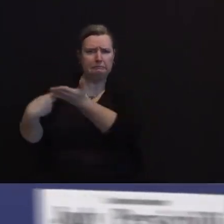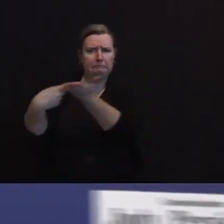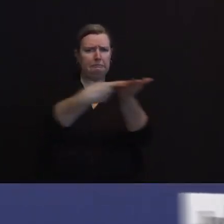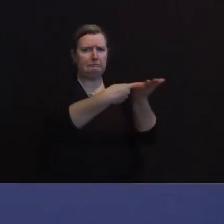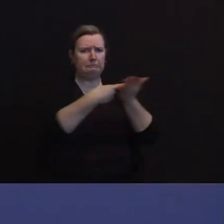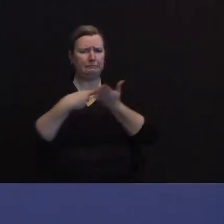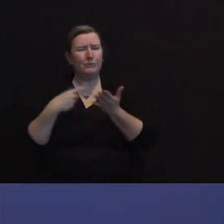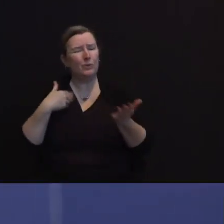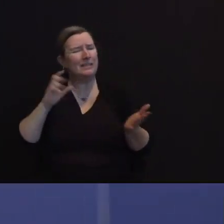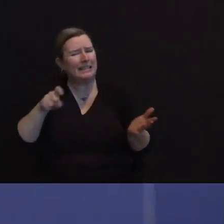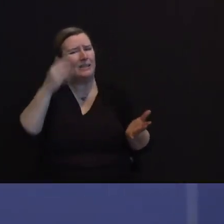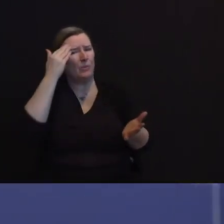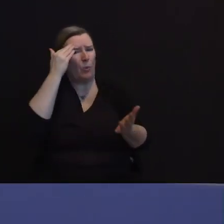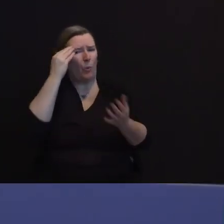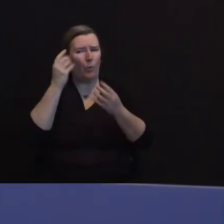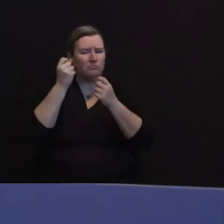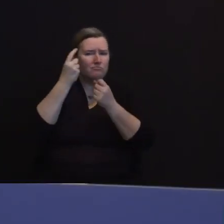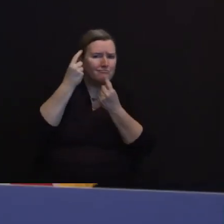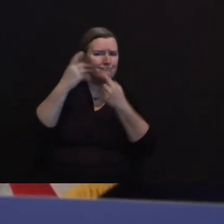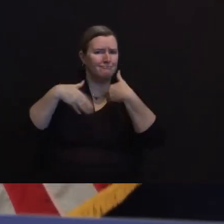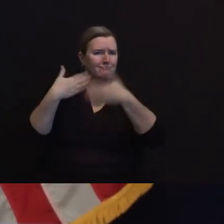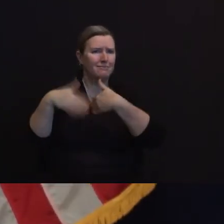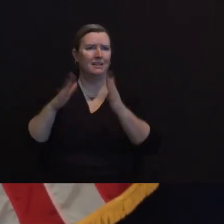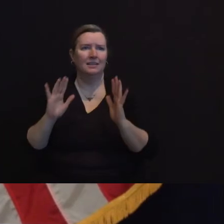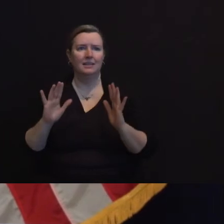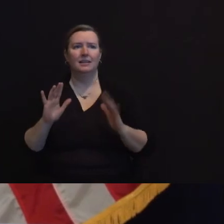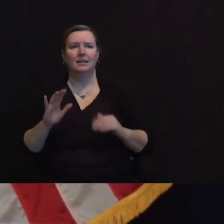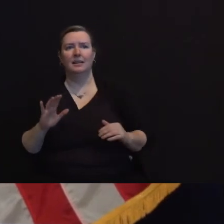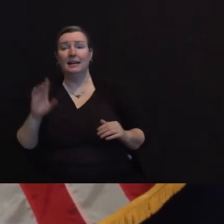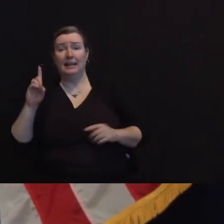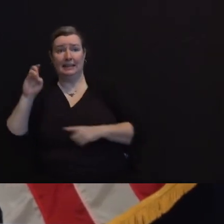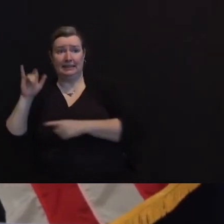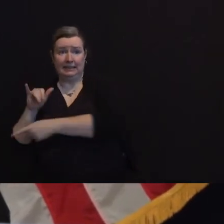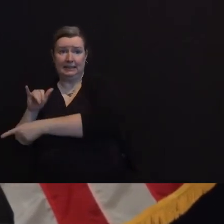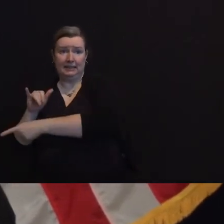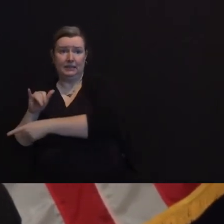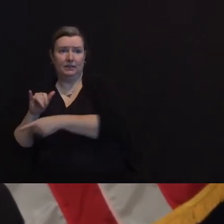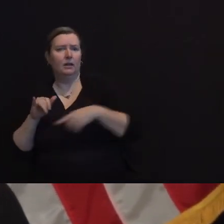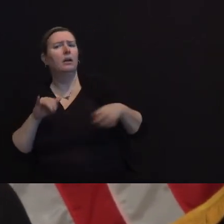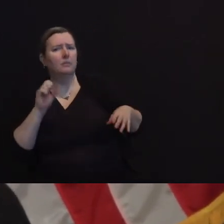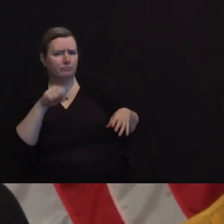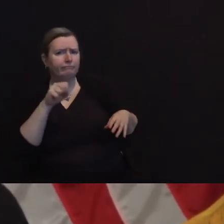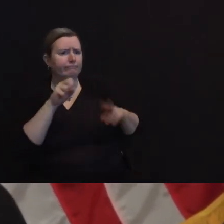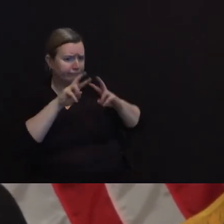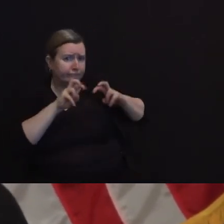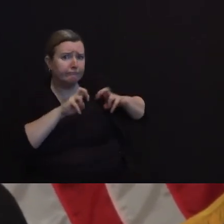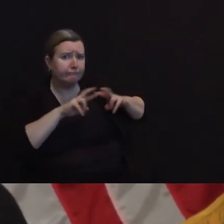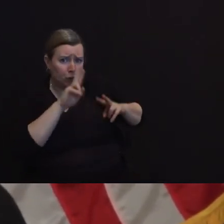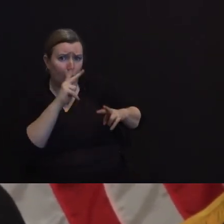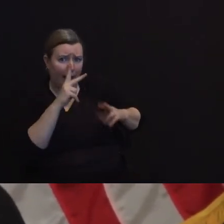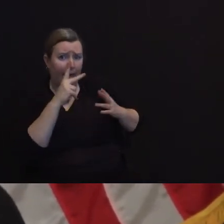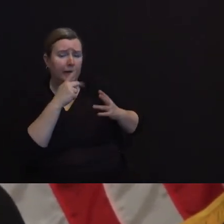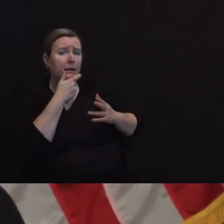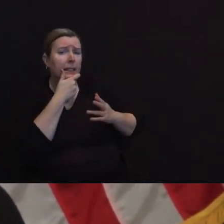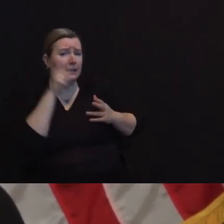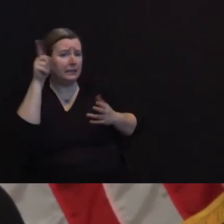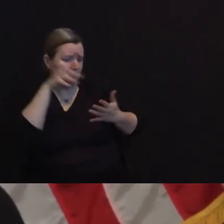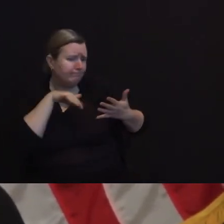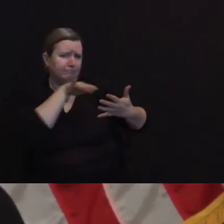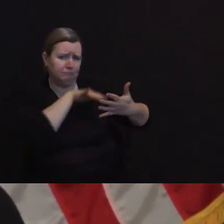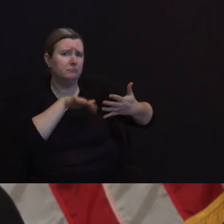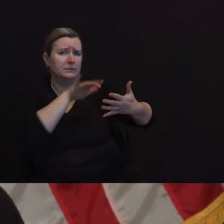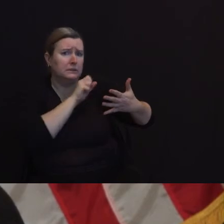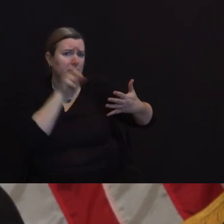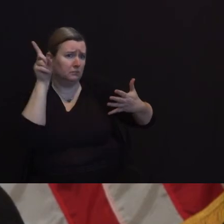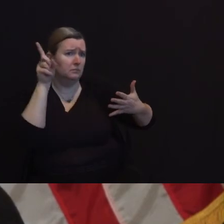say yes. It was, Yeah. The UK did analyses. Actually, they had several studies looking at the variants. And they all the 3 or 4 that